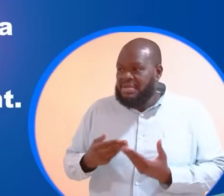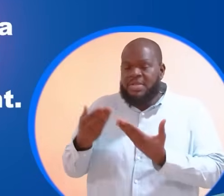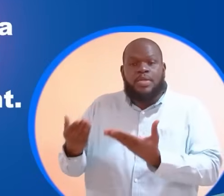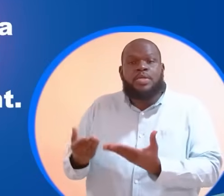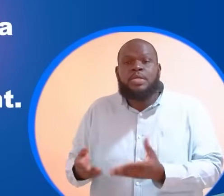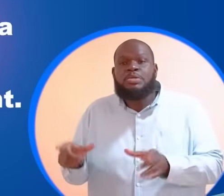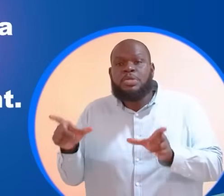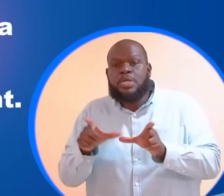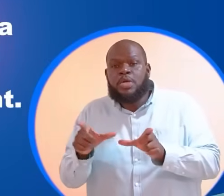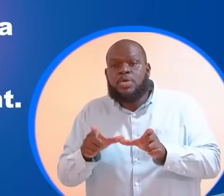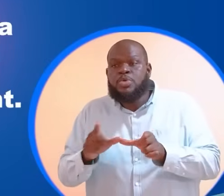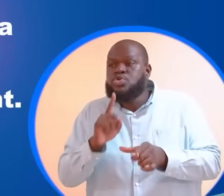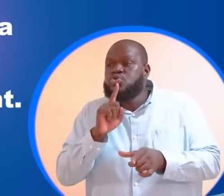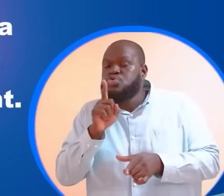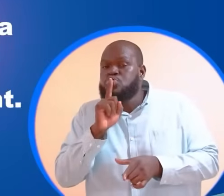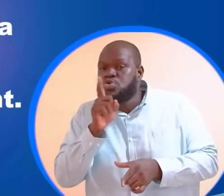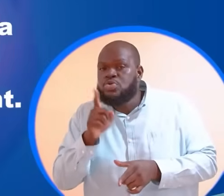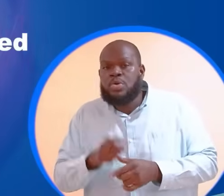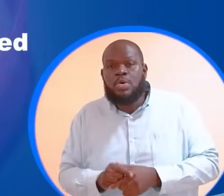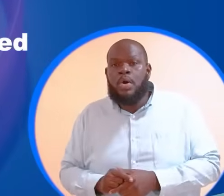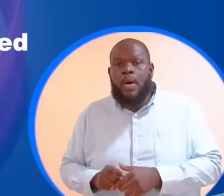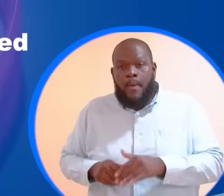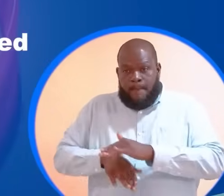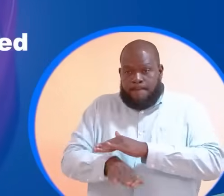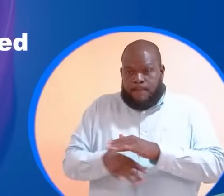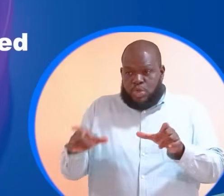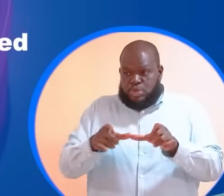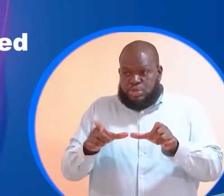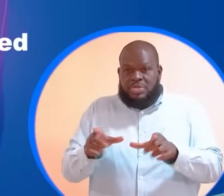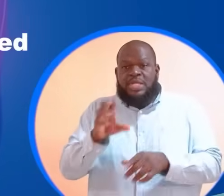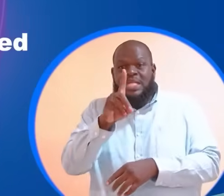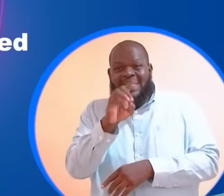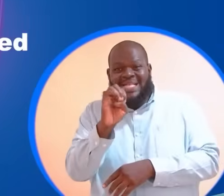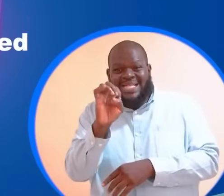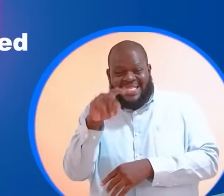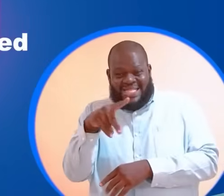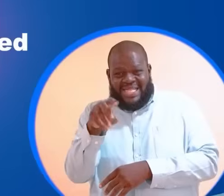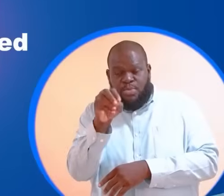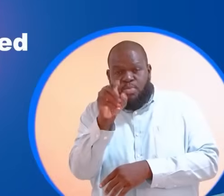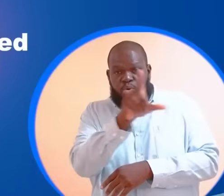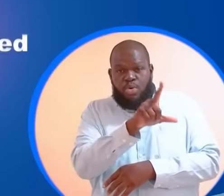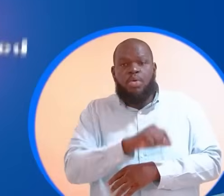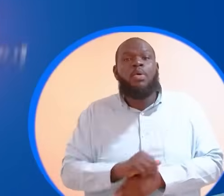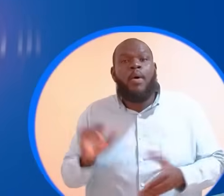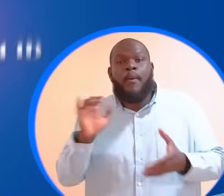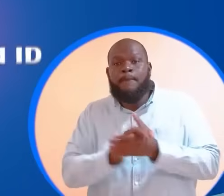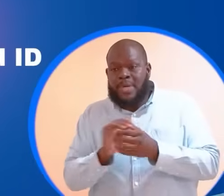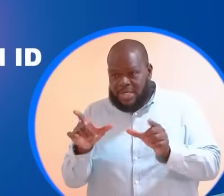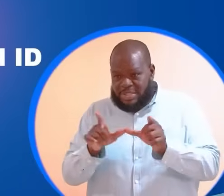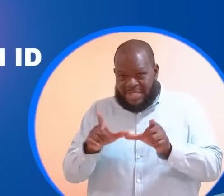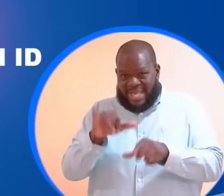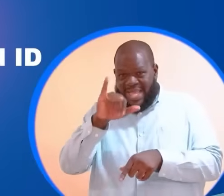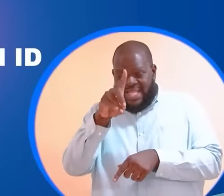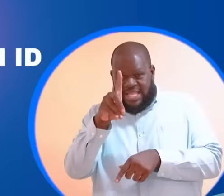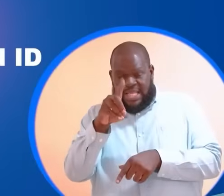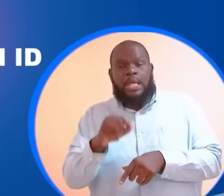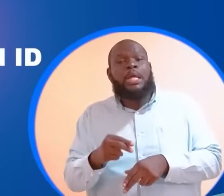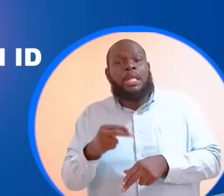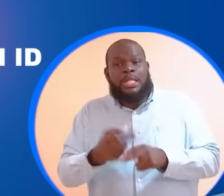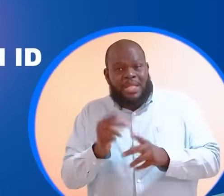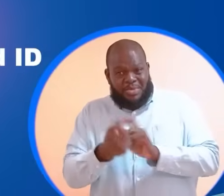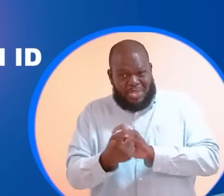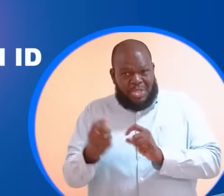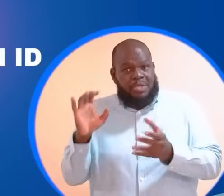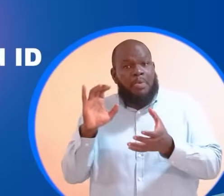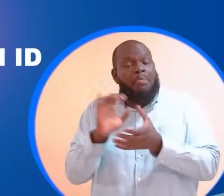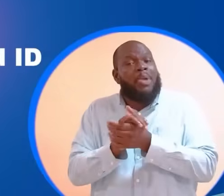must provide the relevant original source document, birth certificate and deed poll for a name change by deed poll, marriage certificate and ID